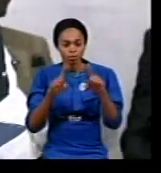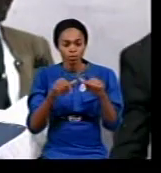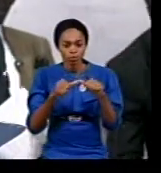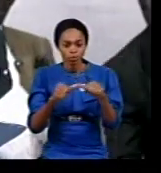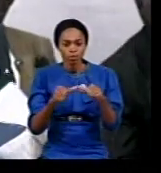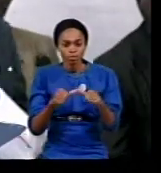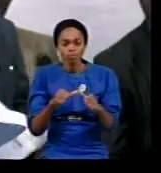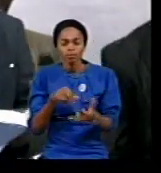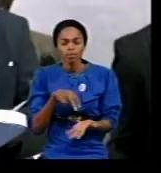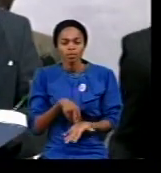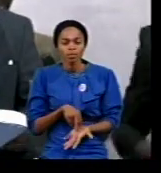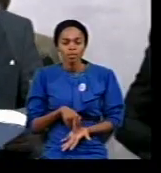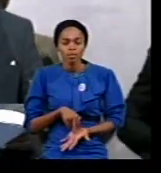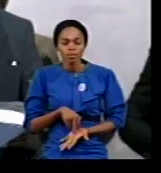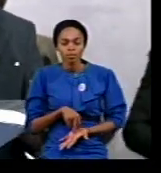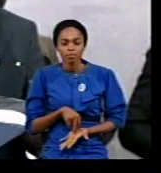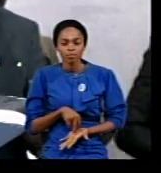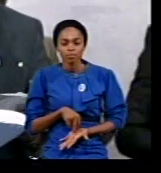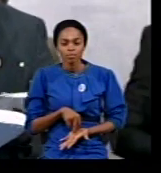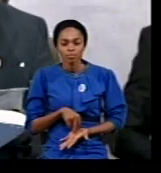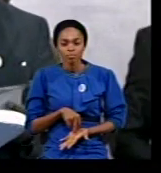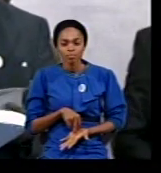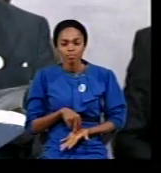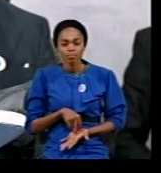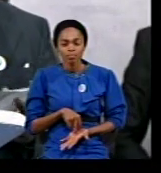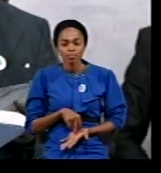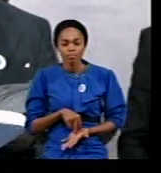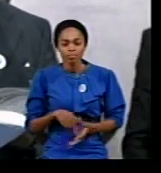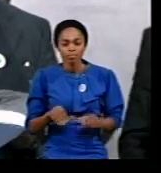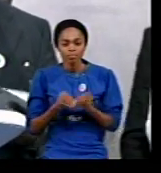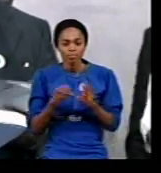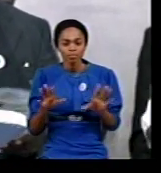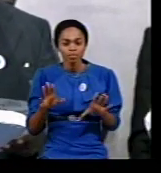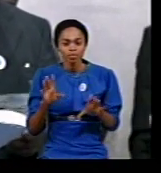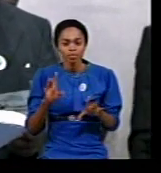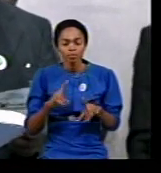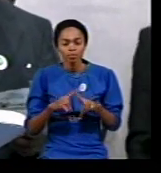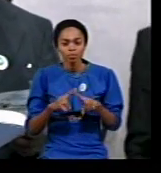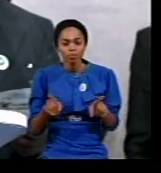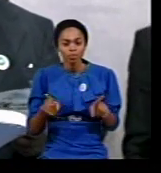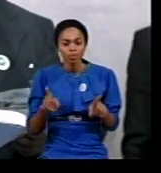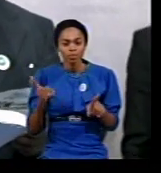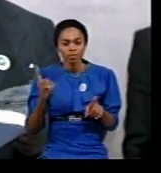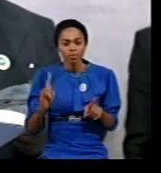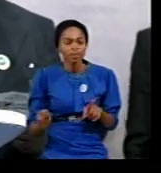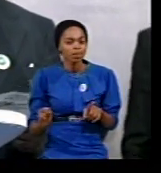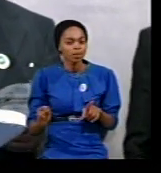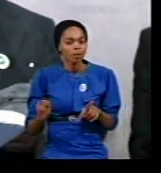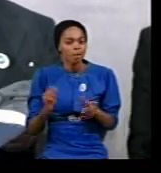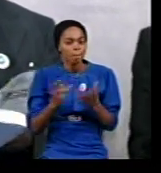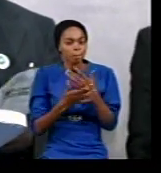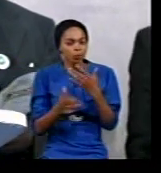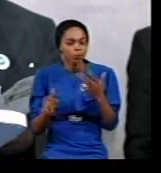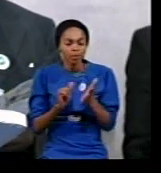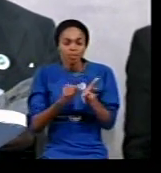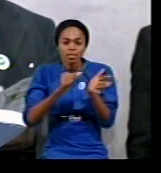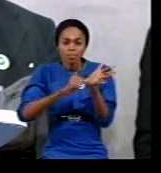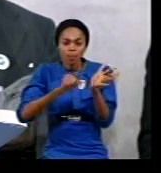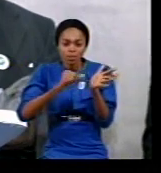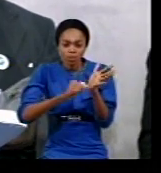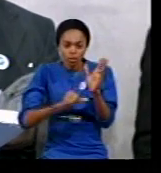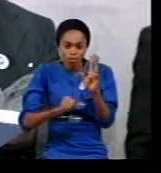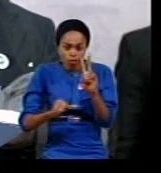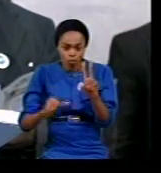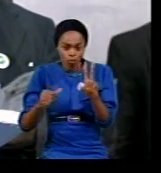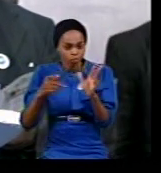if thou. You see, that's not God's language. And when this man used that language towards Jesus Christ, Jesus threw it back to him. Don't